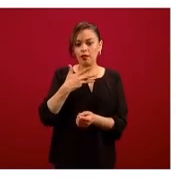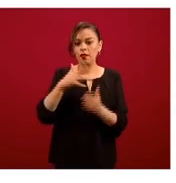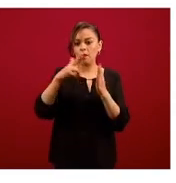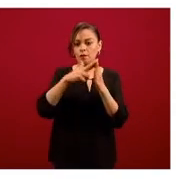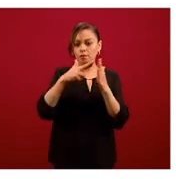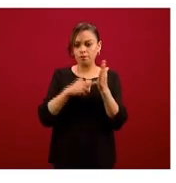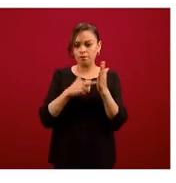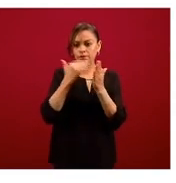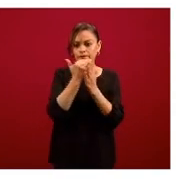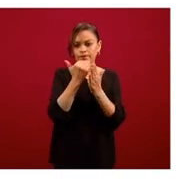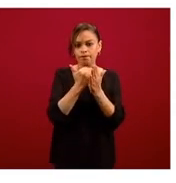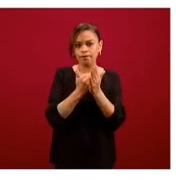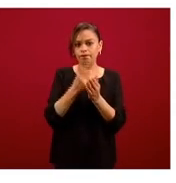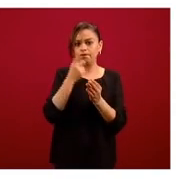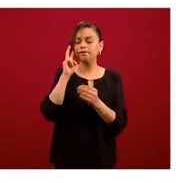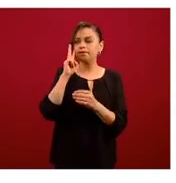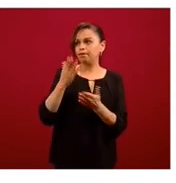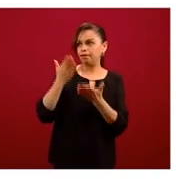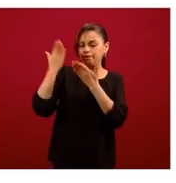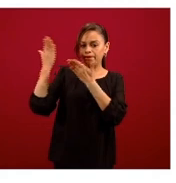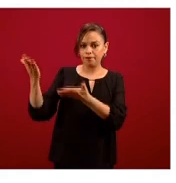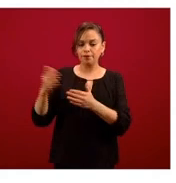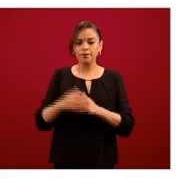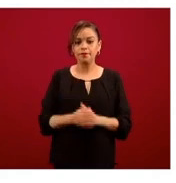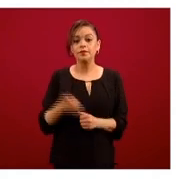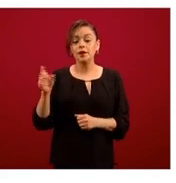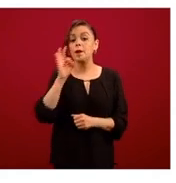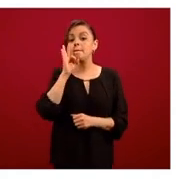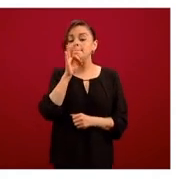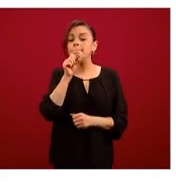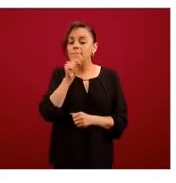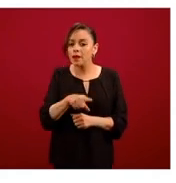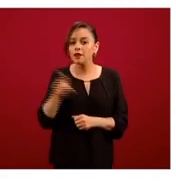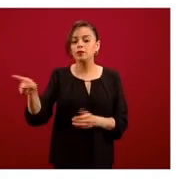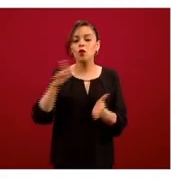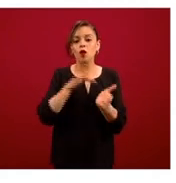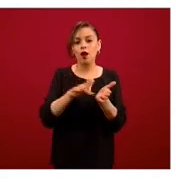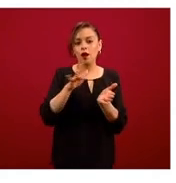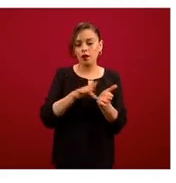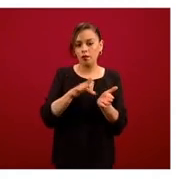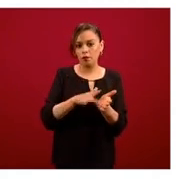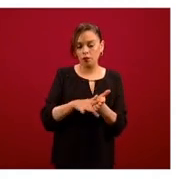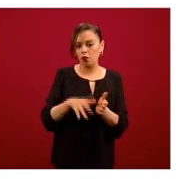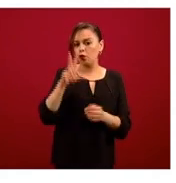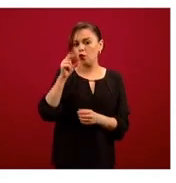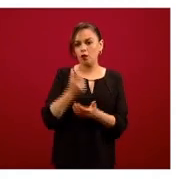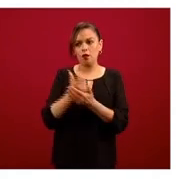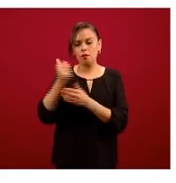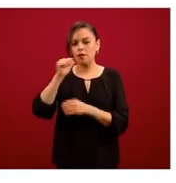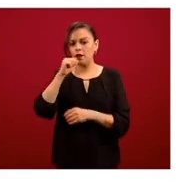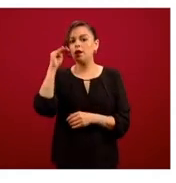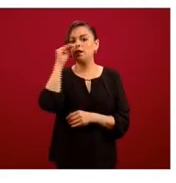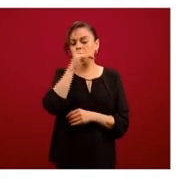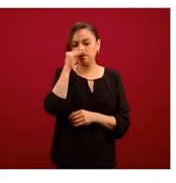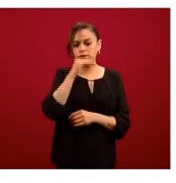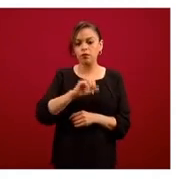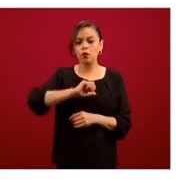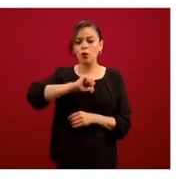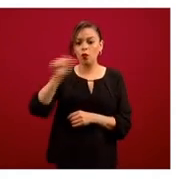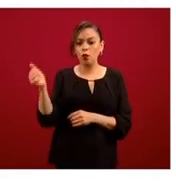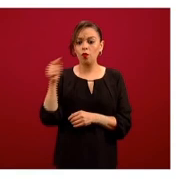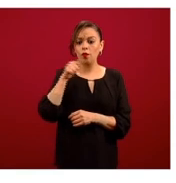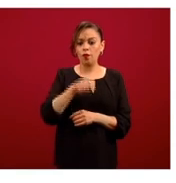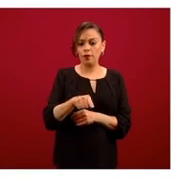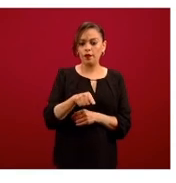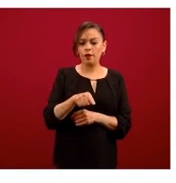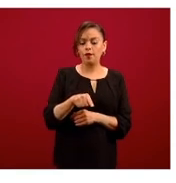care and fulfills the standards that are required for that. This